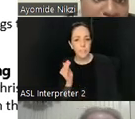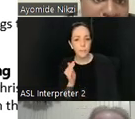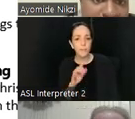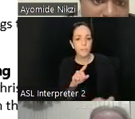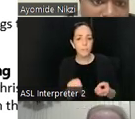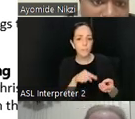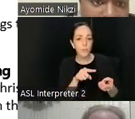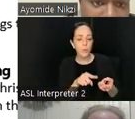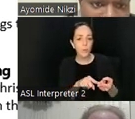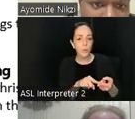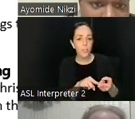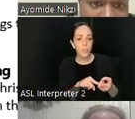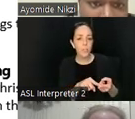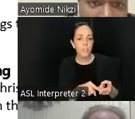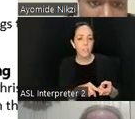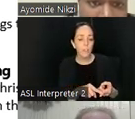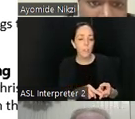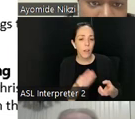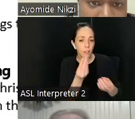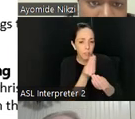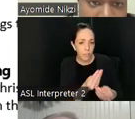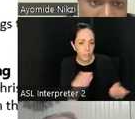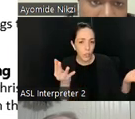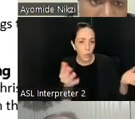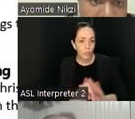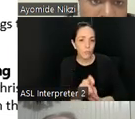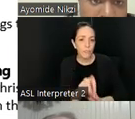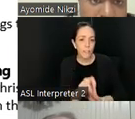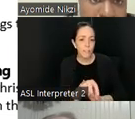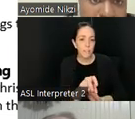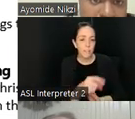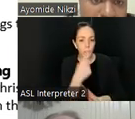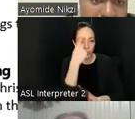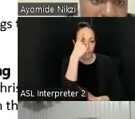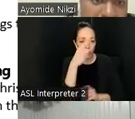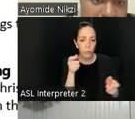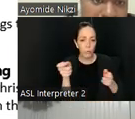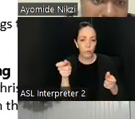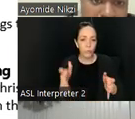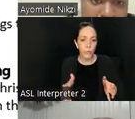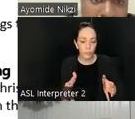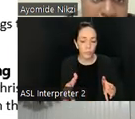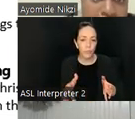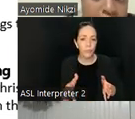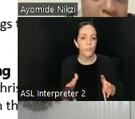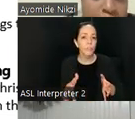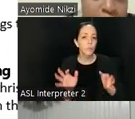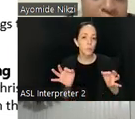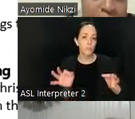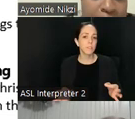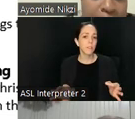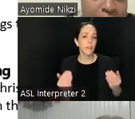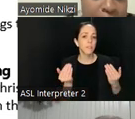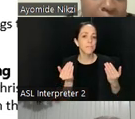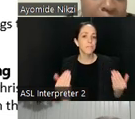be necessary to enable the director to carry out this duty or its duties was one